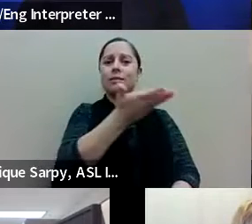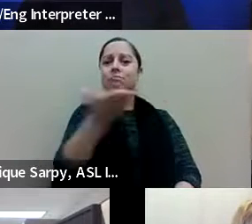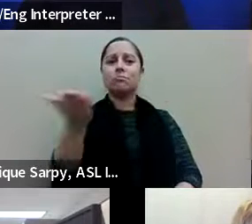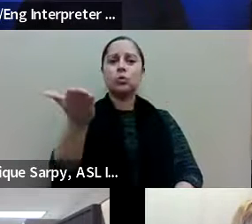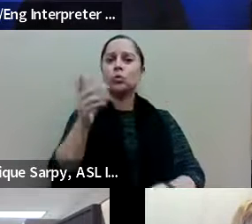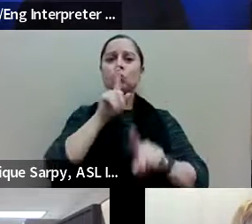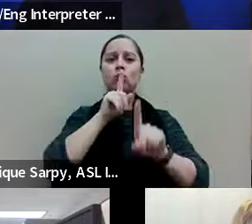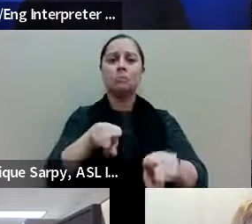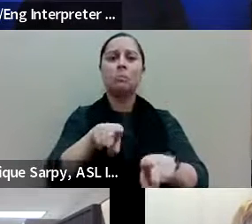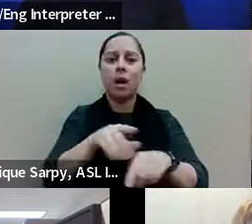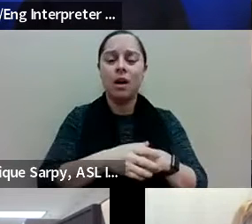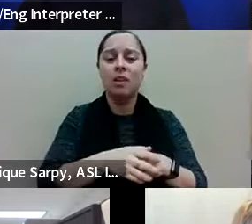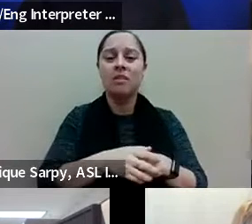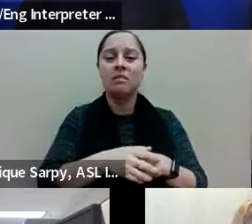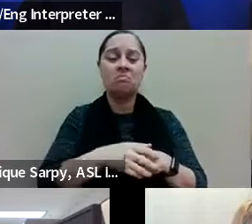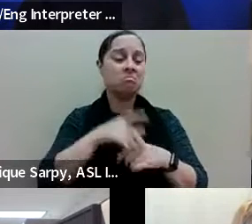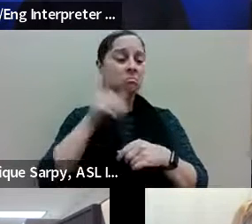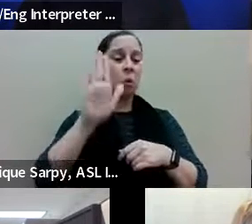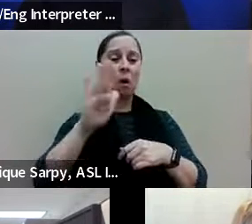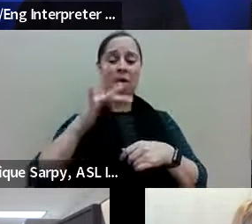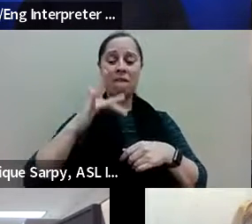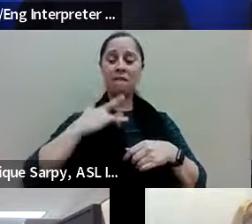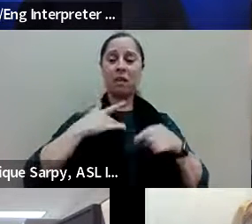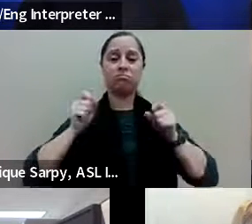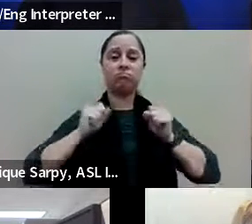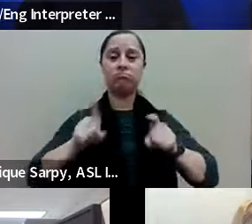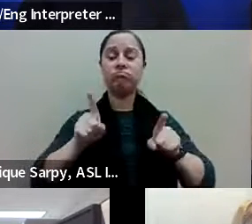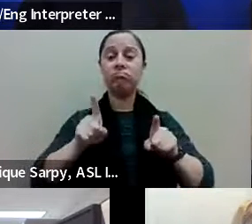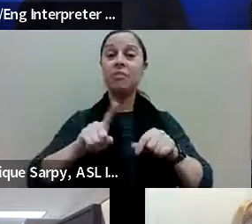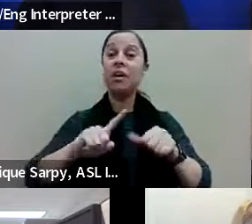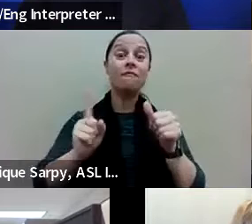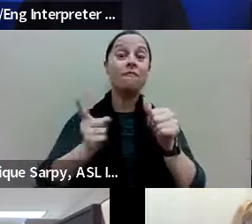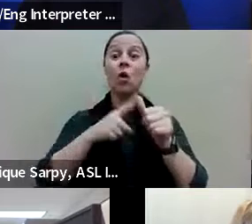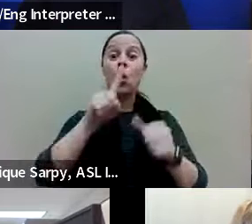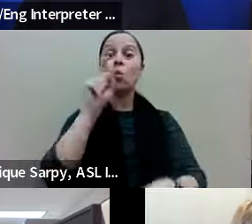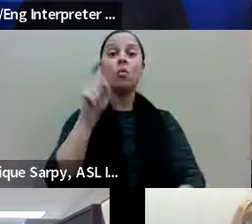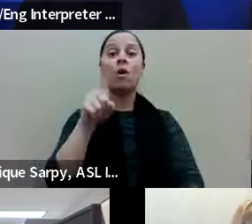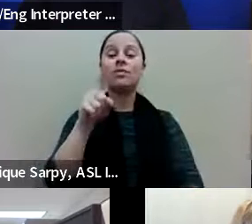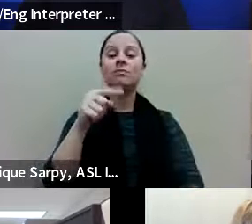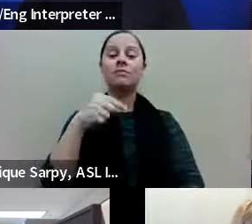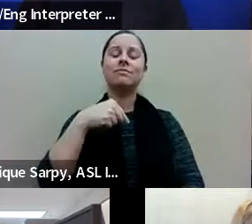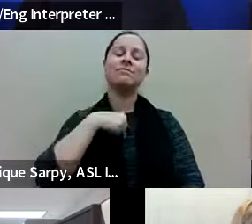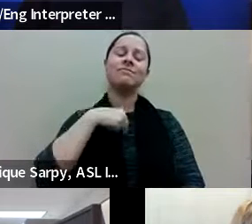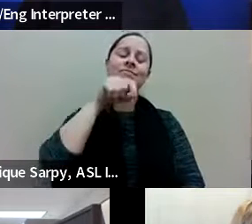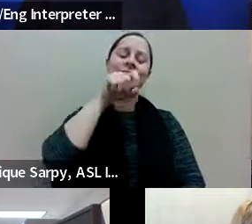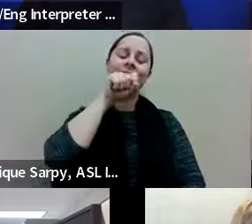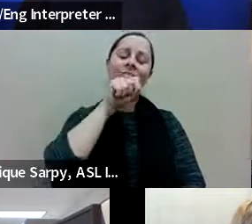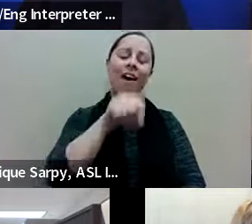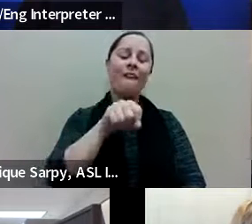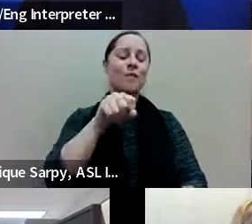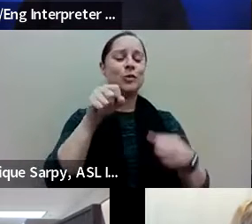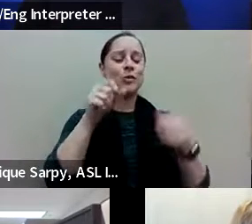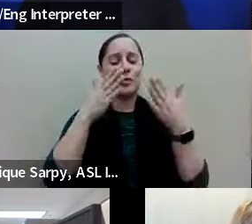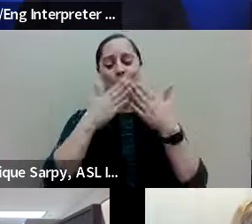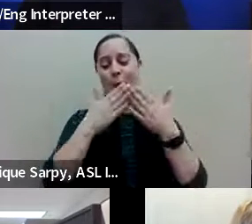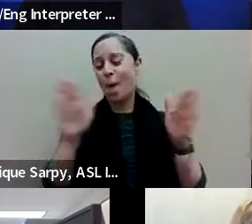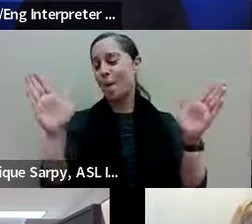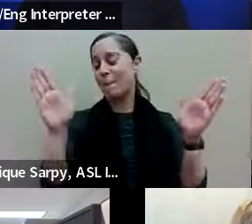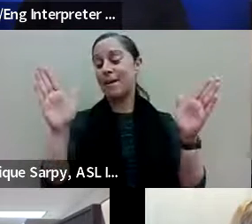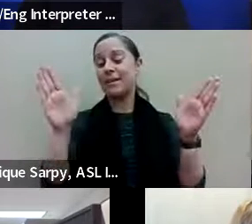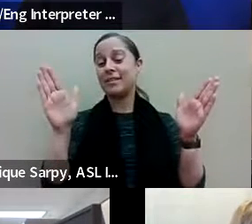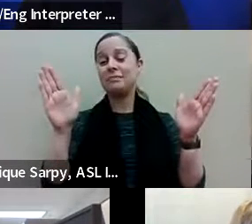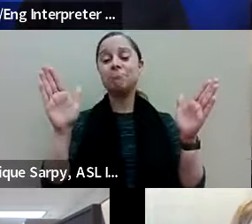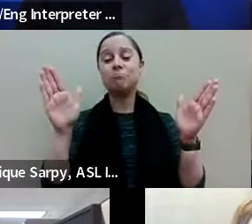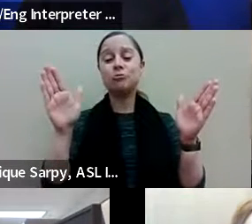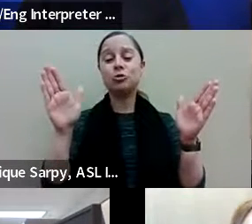to as you feel like it. So our first question, I just love to sort of open with hearing a little